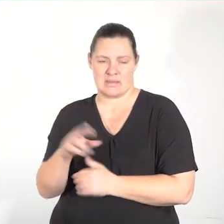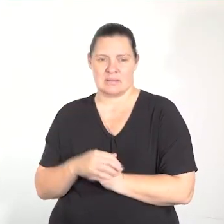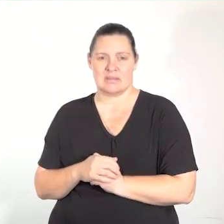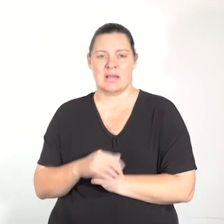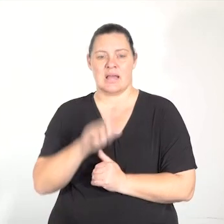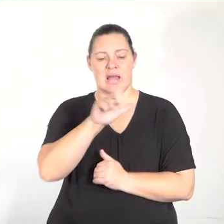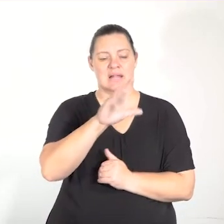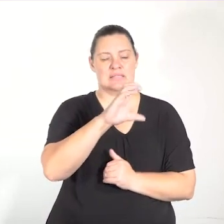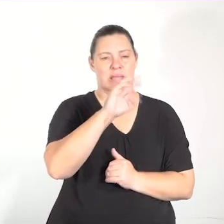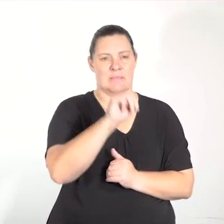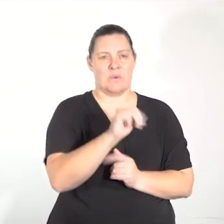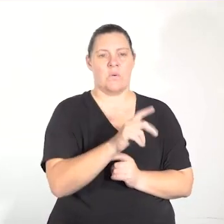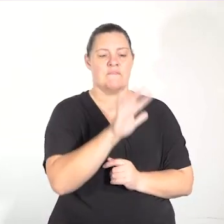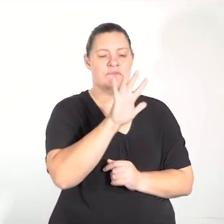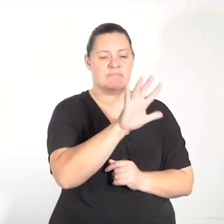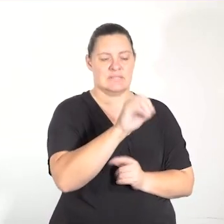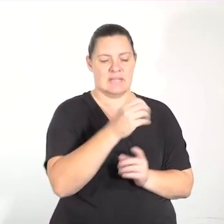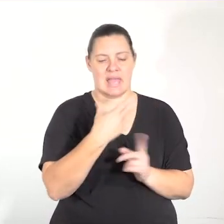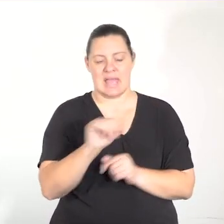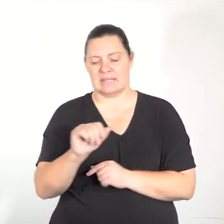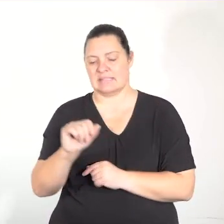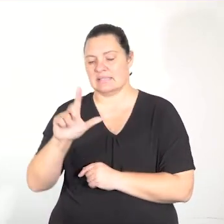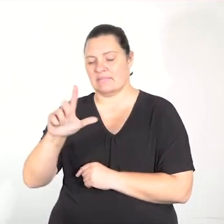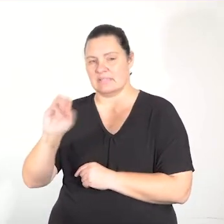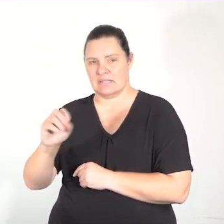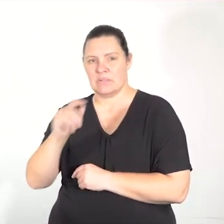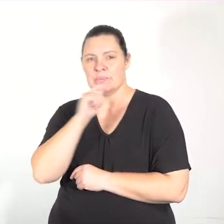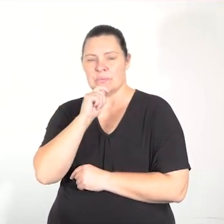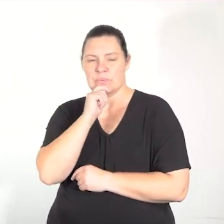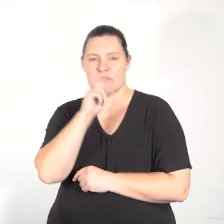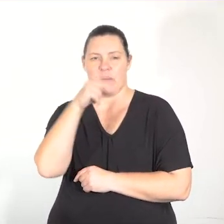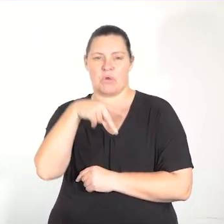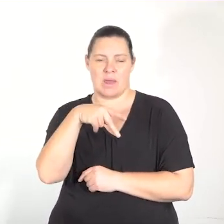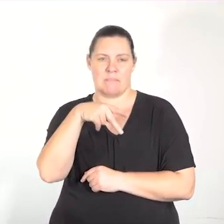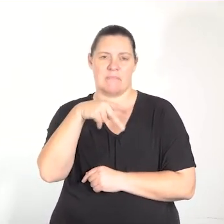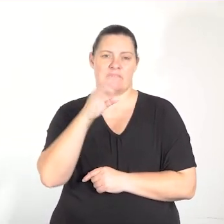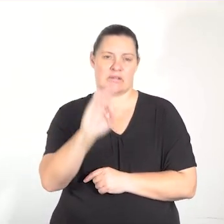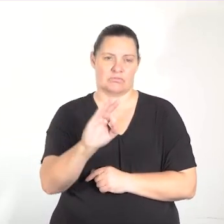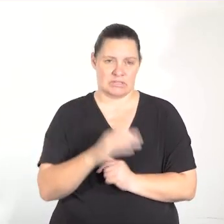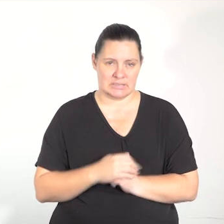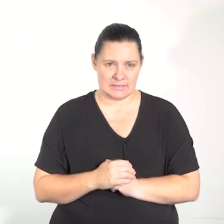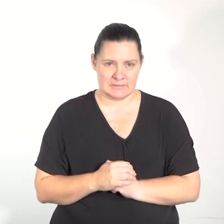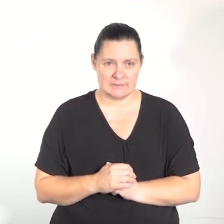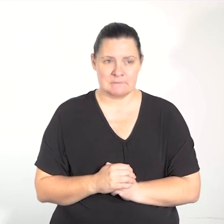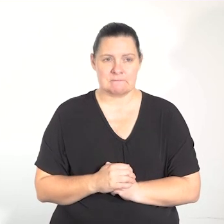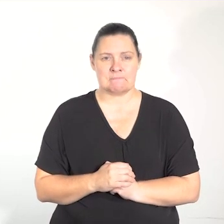the LCM of 50 and 70 using prime factorization.